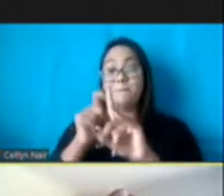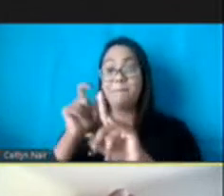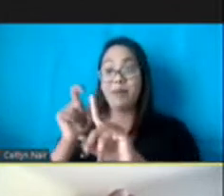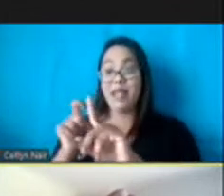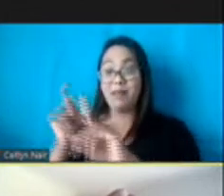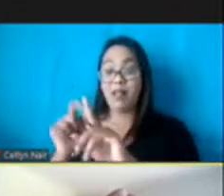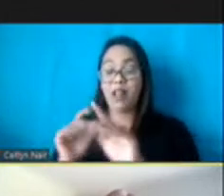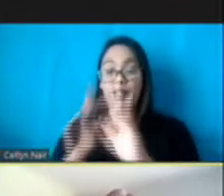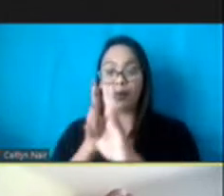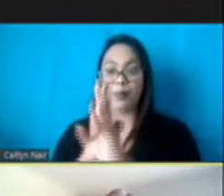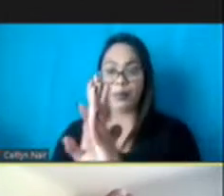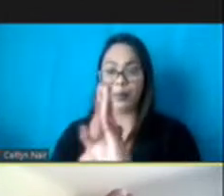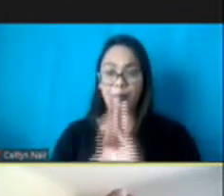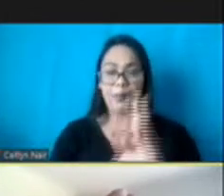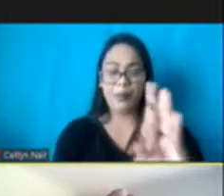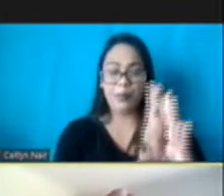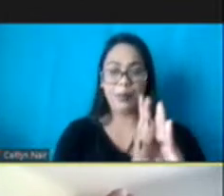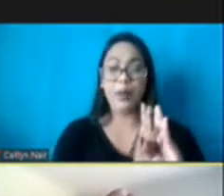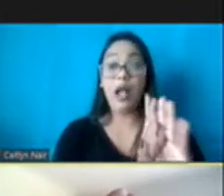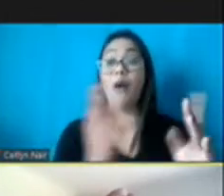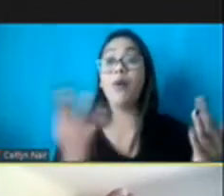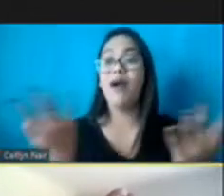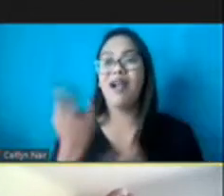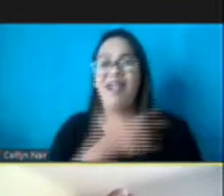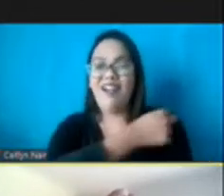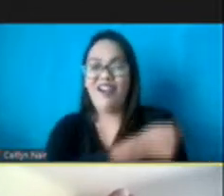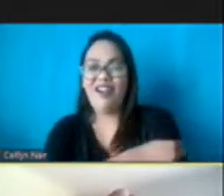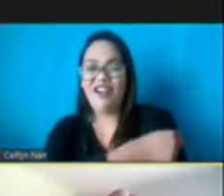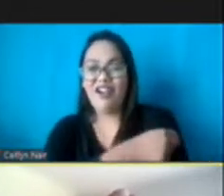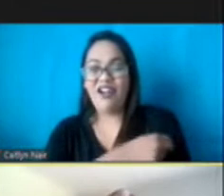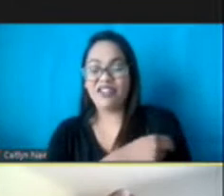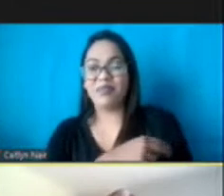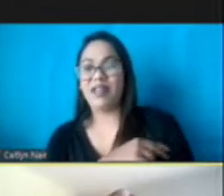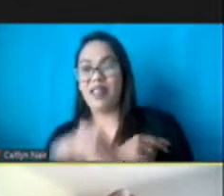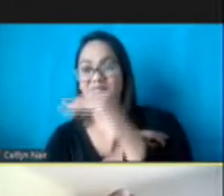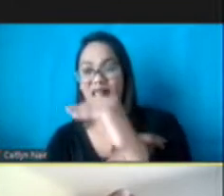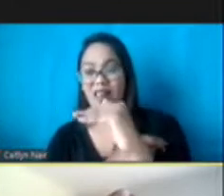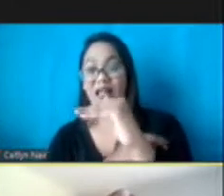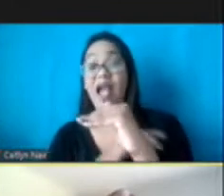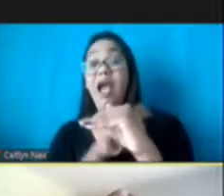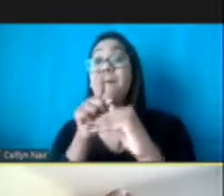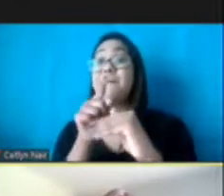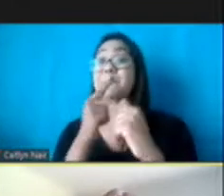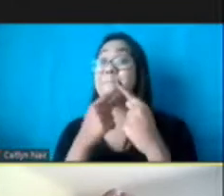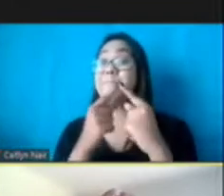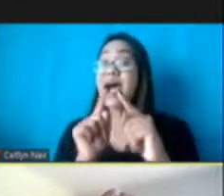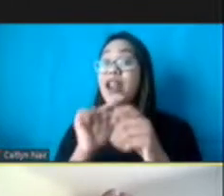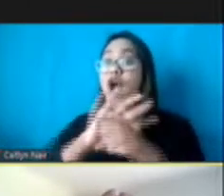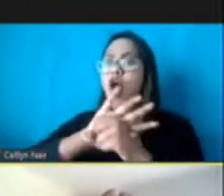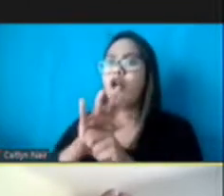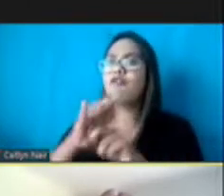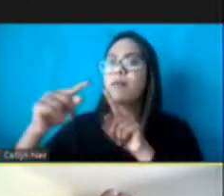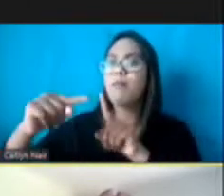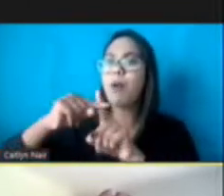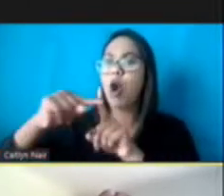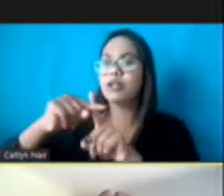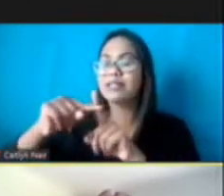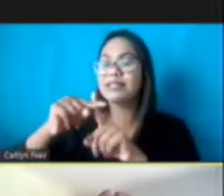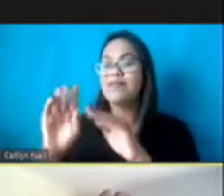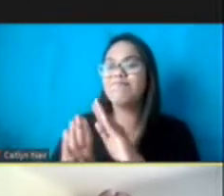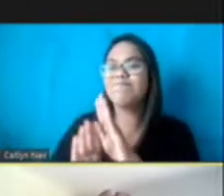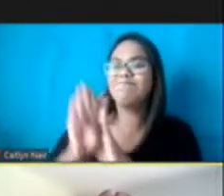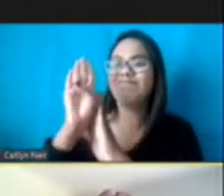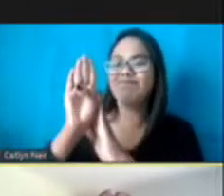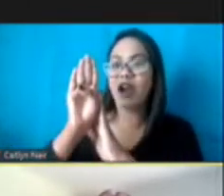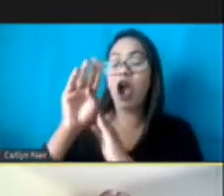rapid increase in the case numbers, but then the hospitalizations are not increasing as at such a dramatic rate, and we're